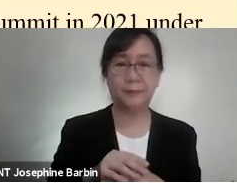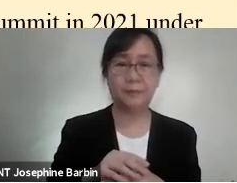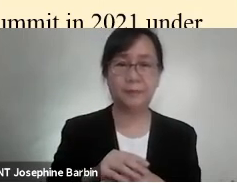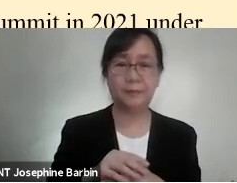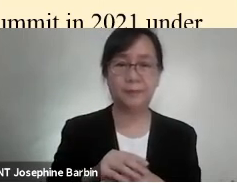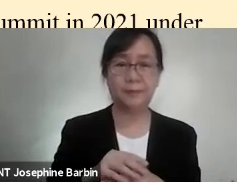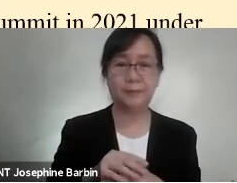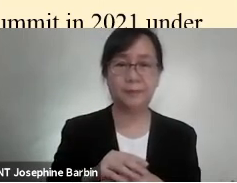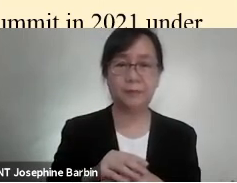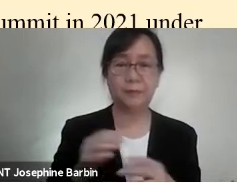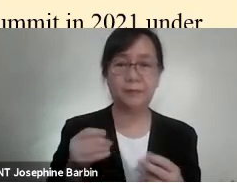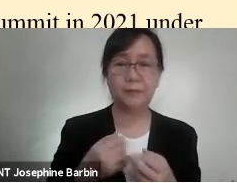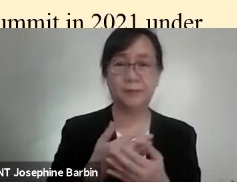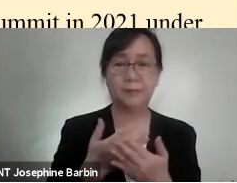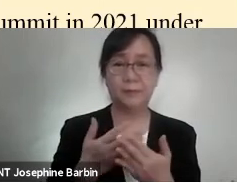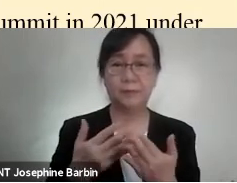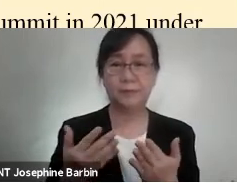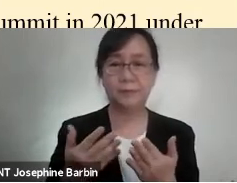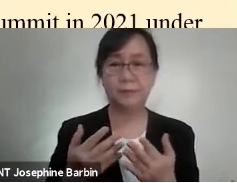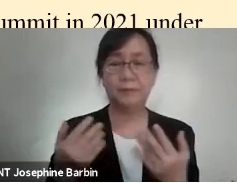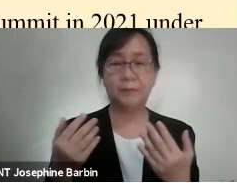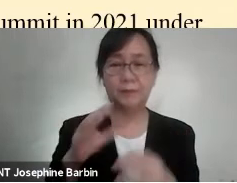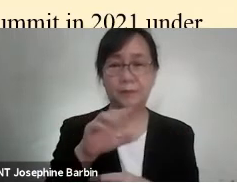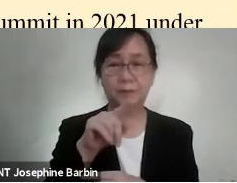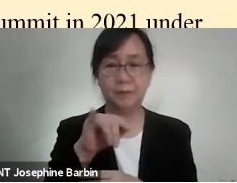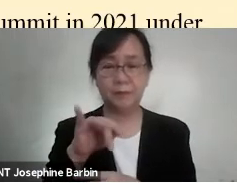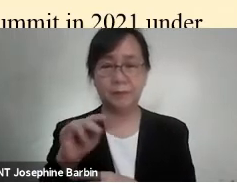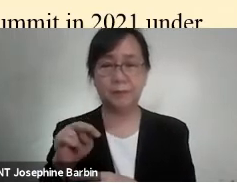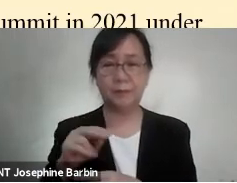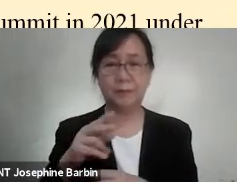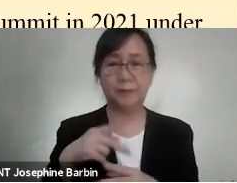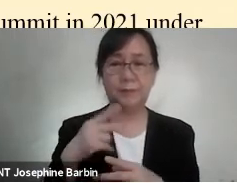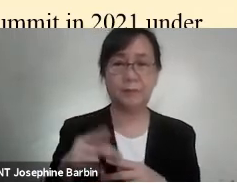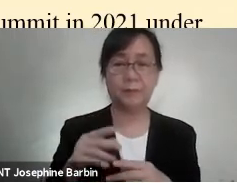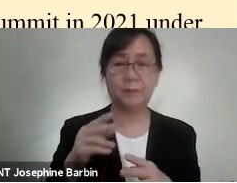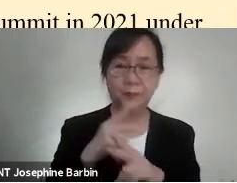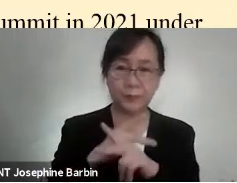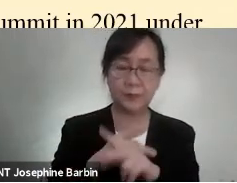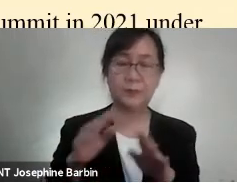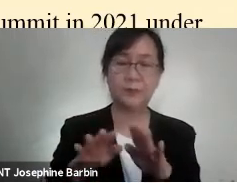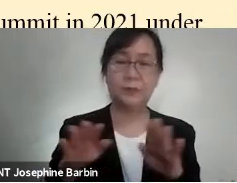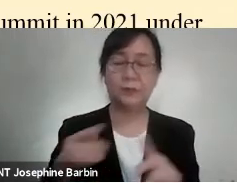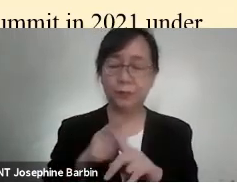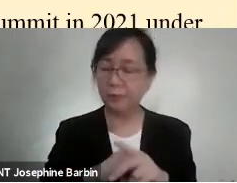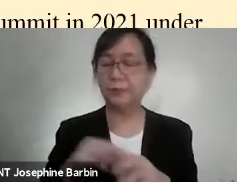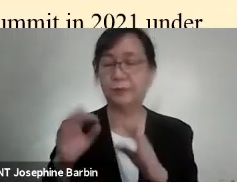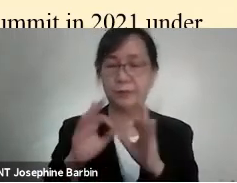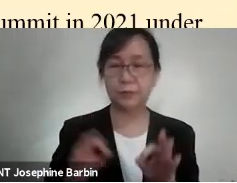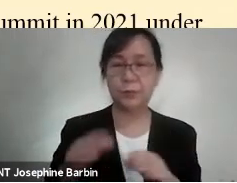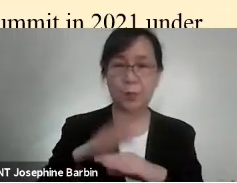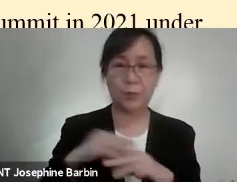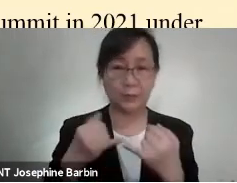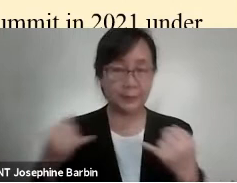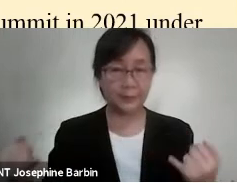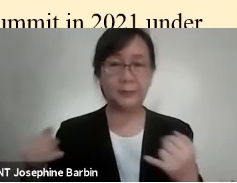proposal entitled ASEAN Regional Plan of Action for the Protection of Children from All Forms of Online